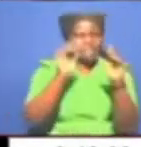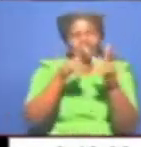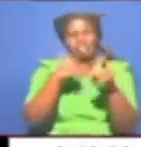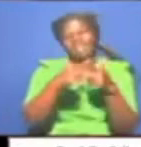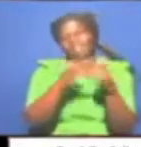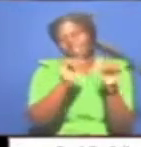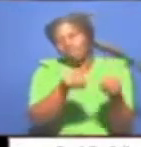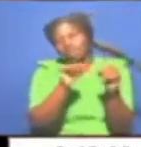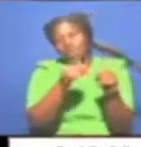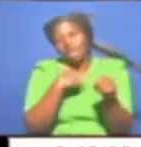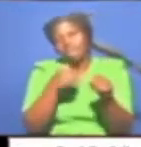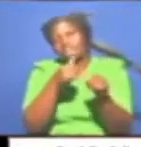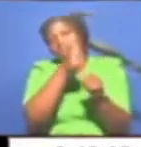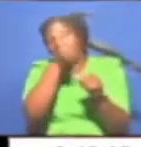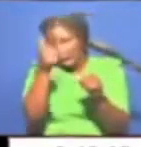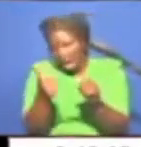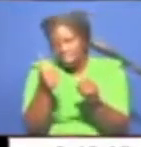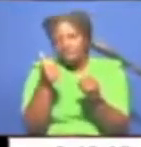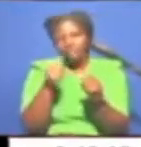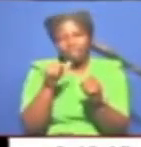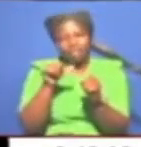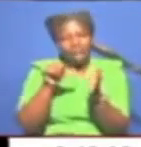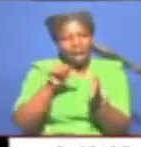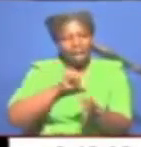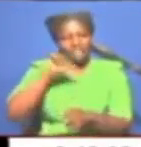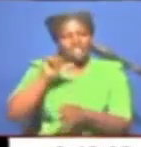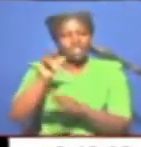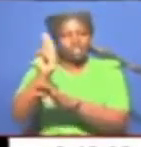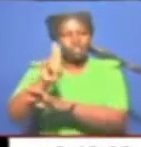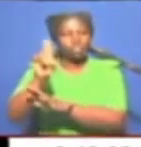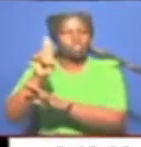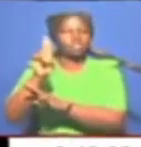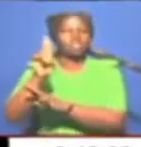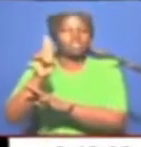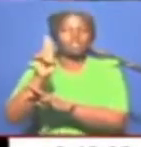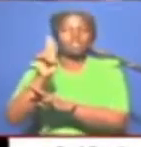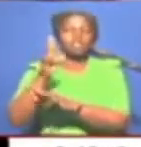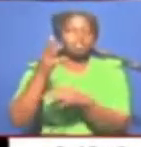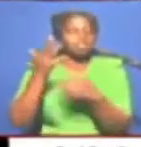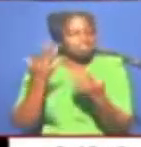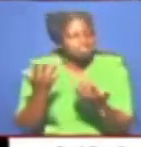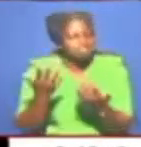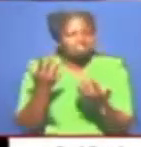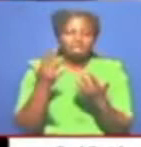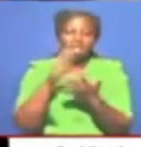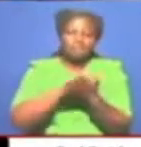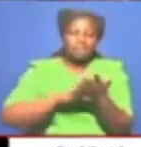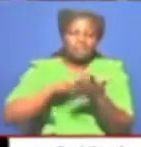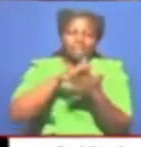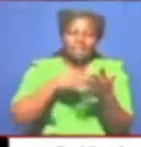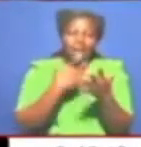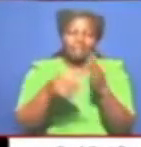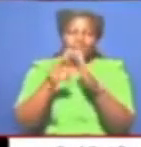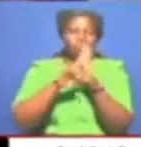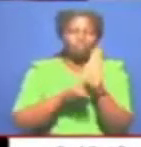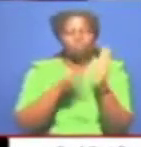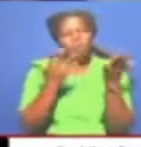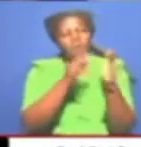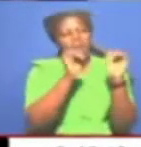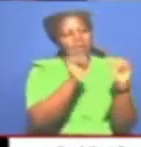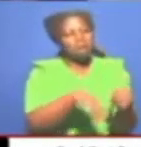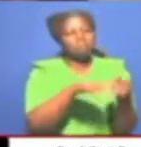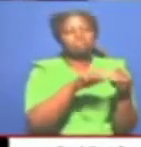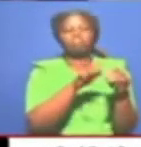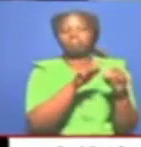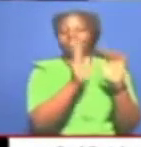some merit in that aspect of the basic structure doctrine whereby we can go outside the constitution and amend it. We